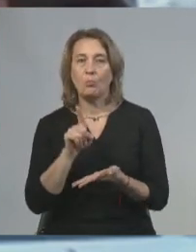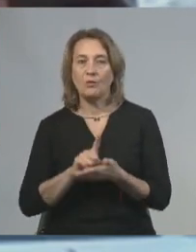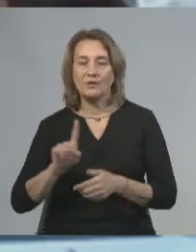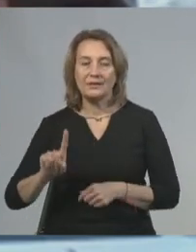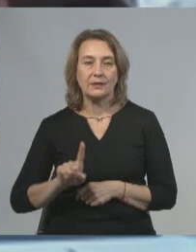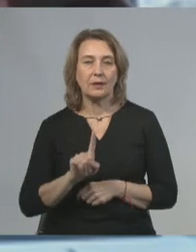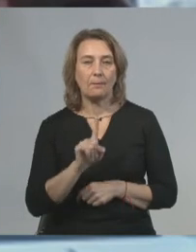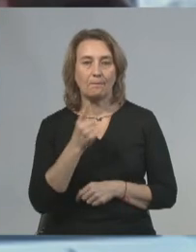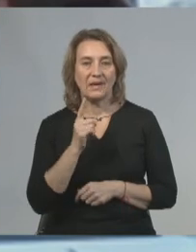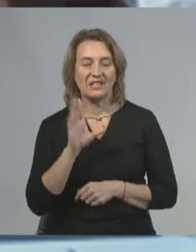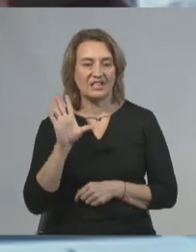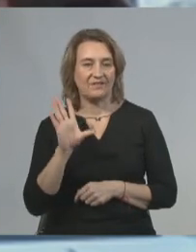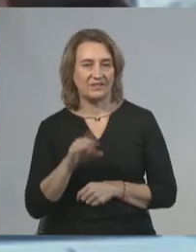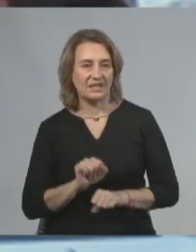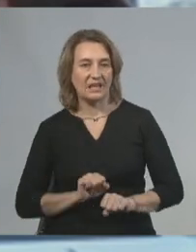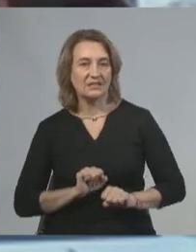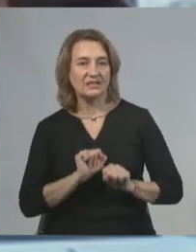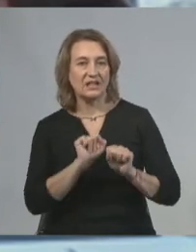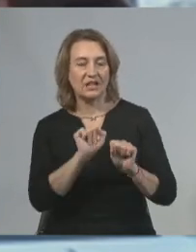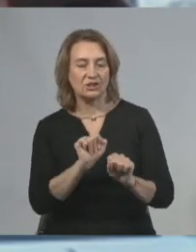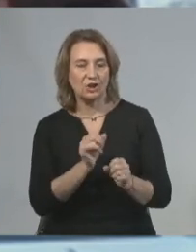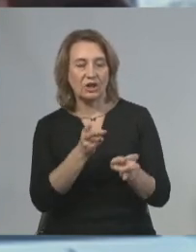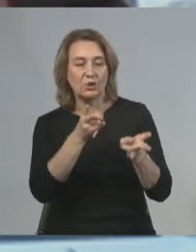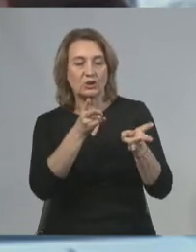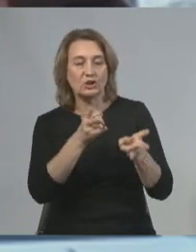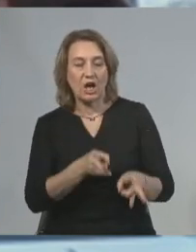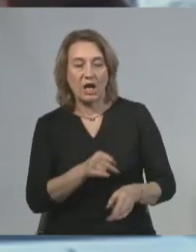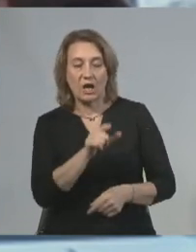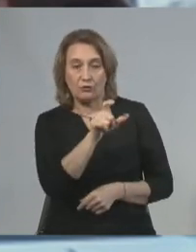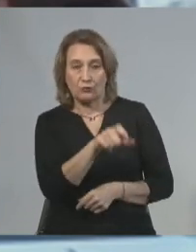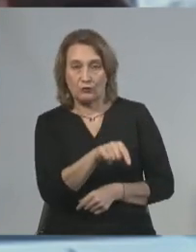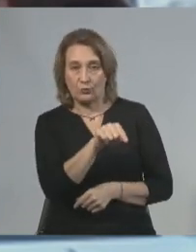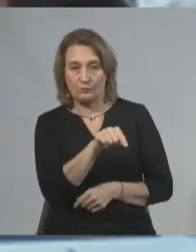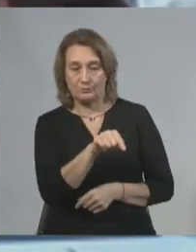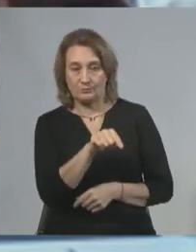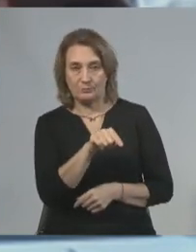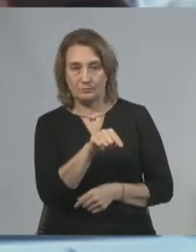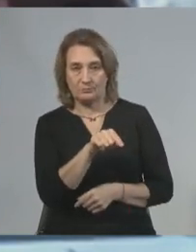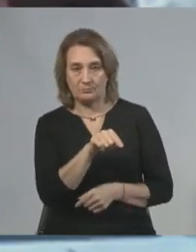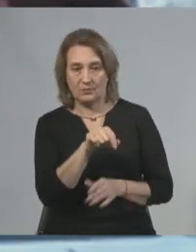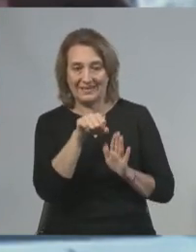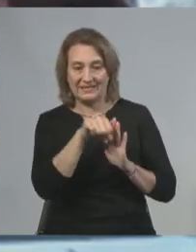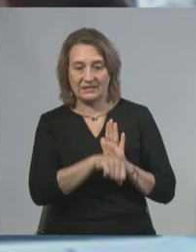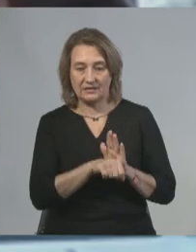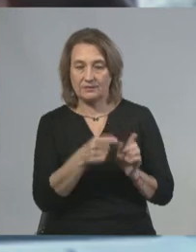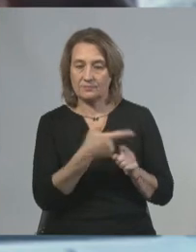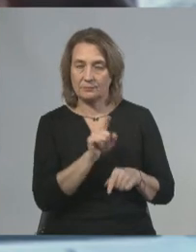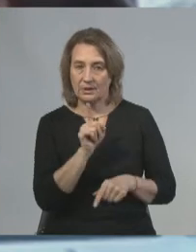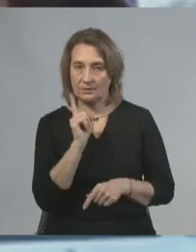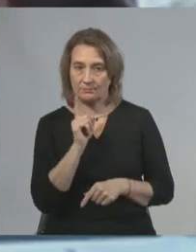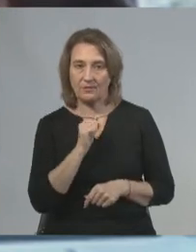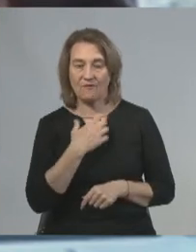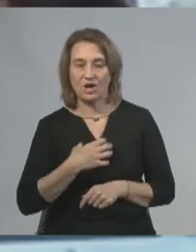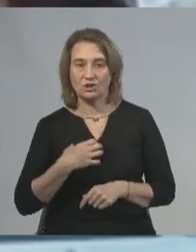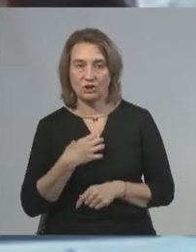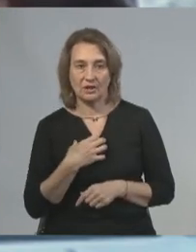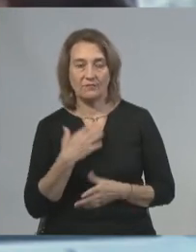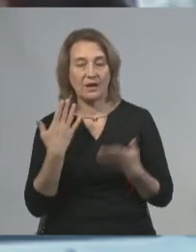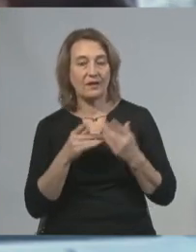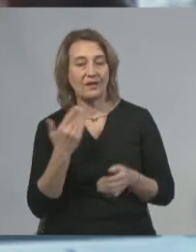victim which i think is very very uh important you as a journalist you need to warn the